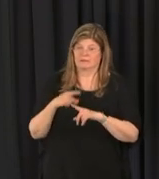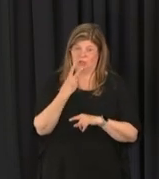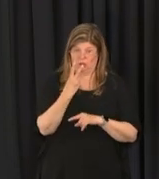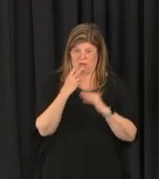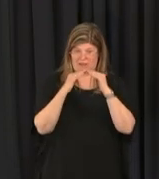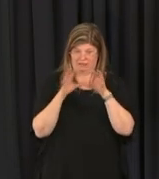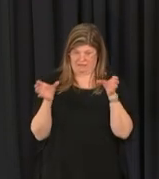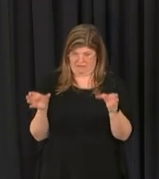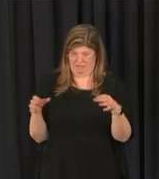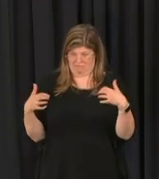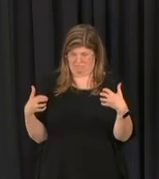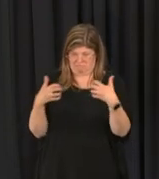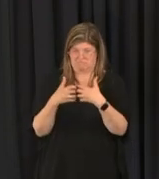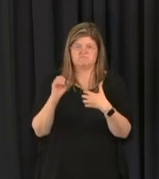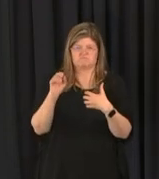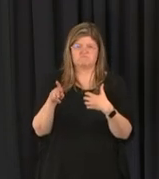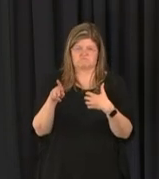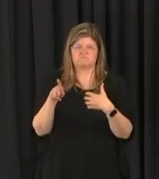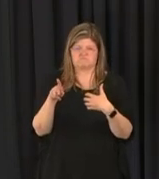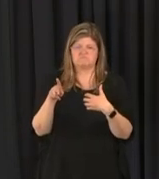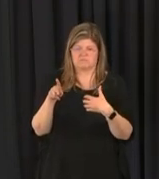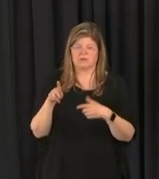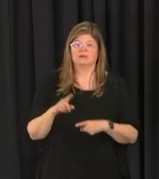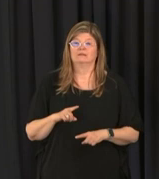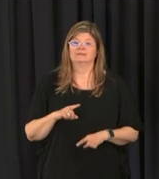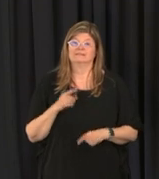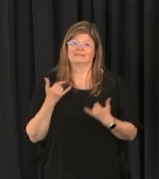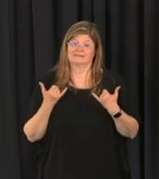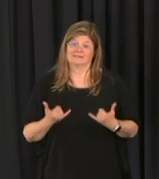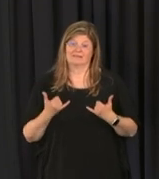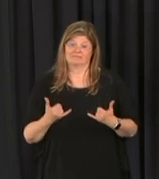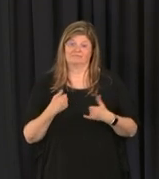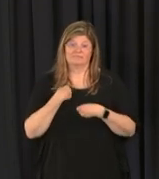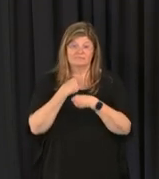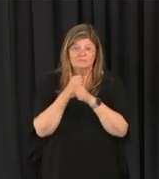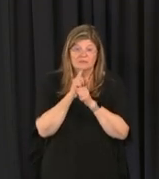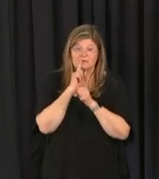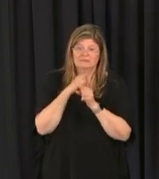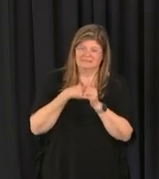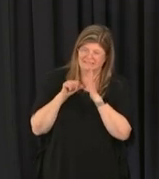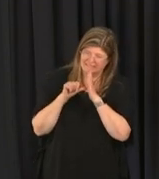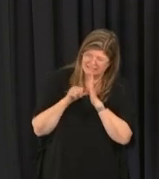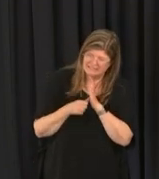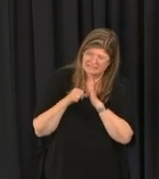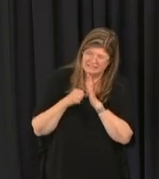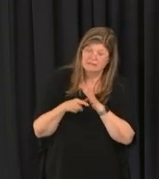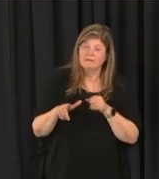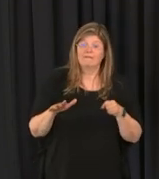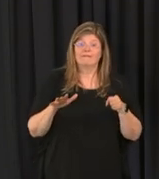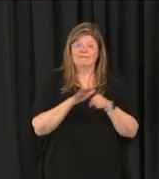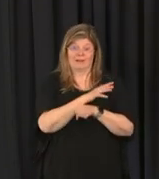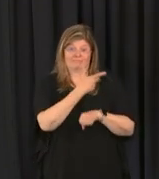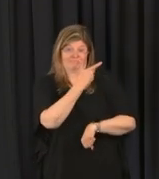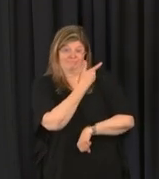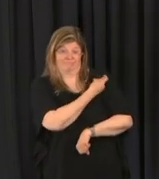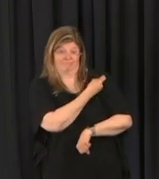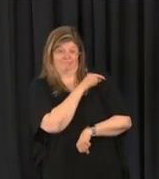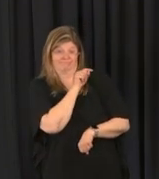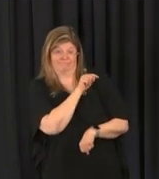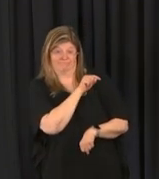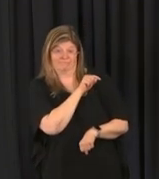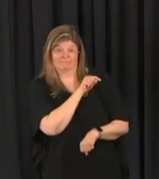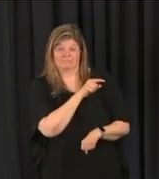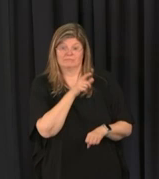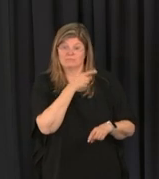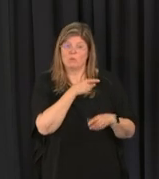households. Next. So now we just want to make sure that we emphasize that while fully vaccinated people have some additional things